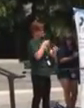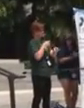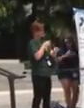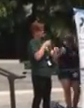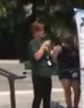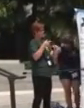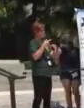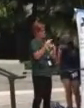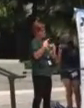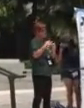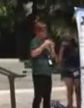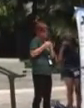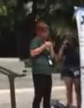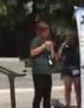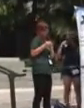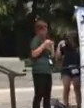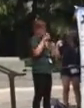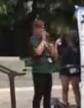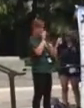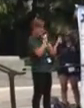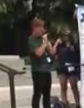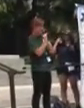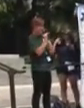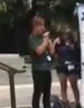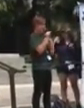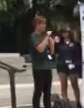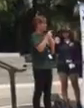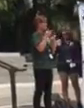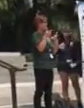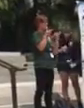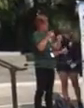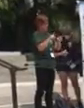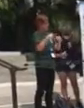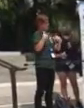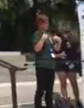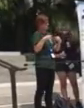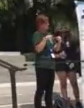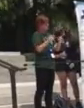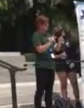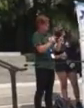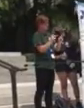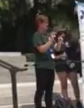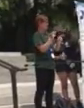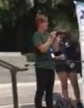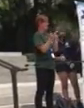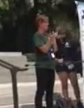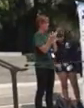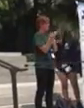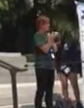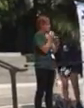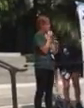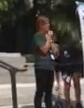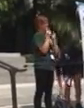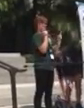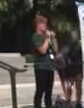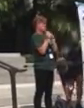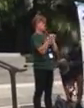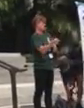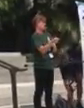text and FaceTime whenever we got the chance. I always loved talking to him.